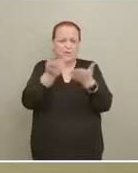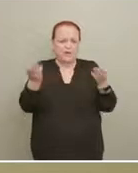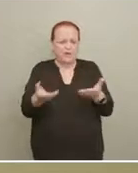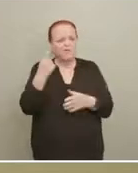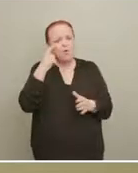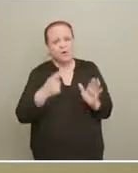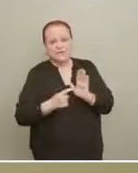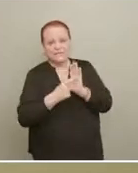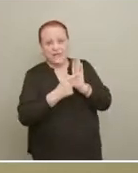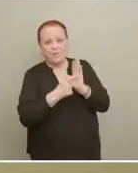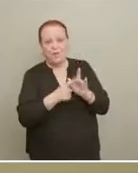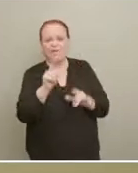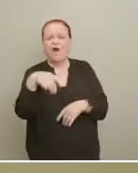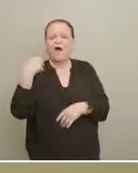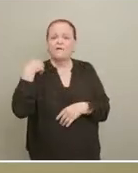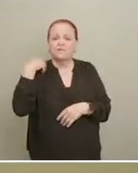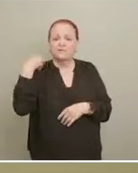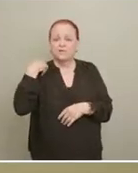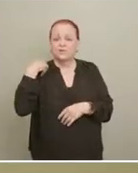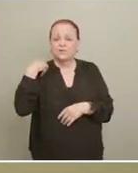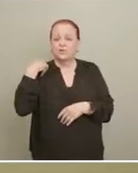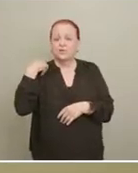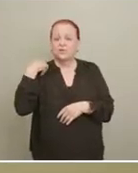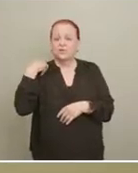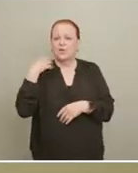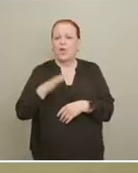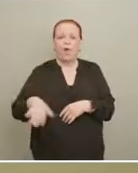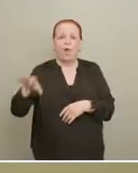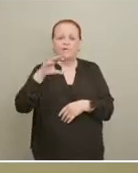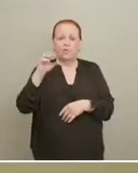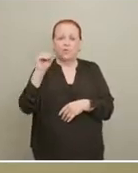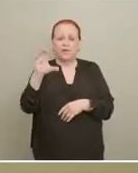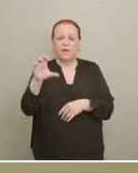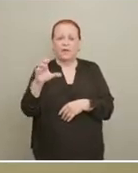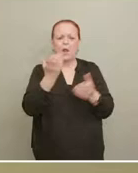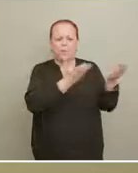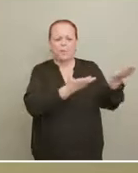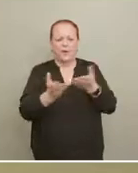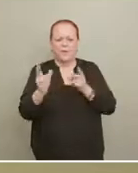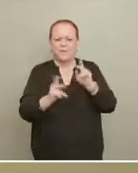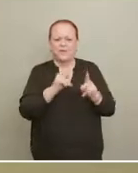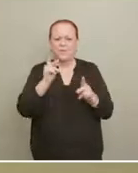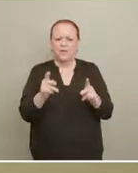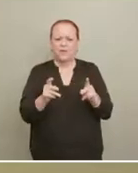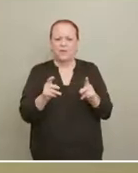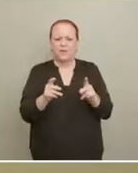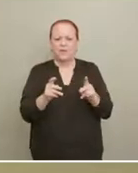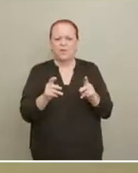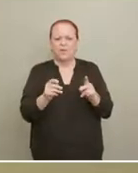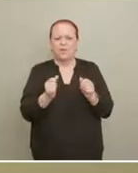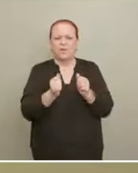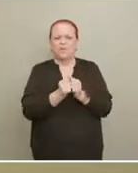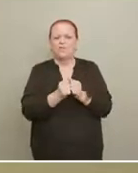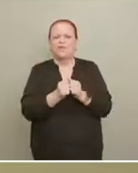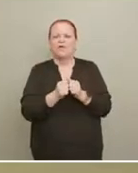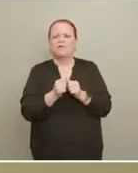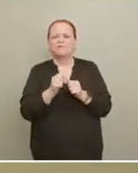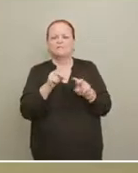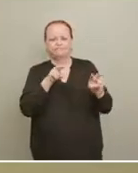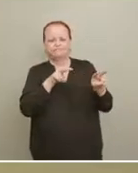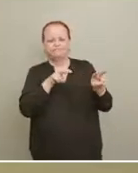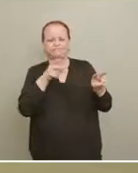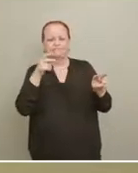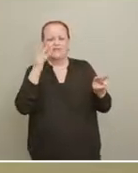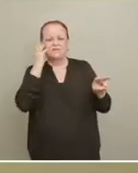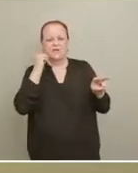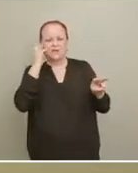example, the officer and officers all over Orange County are bringing people in based on what they're seeing and experiencing